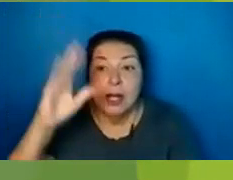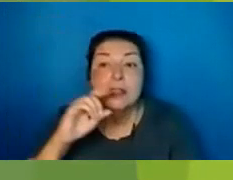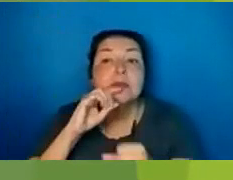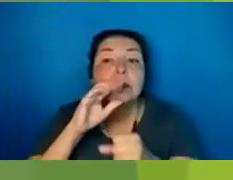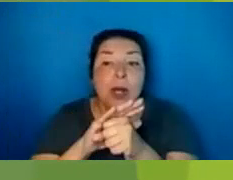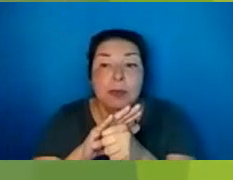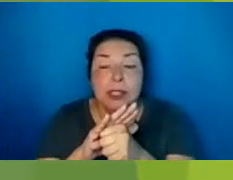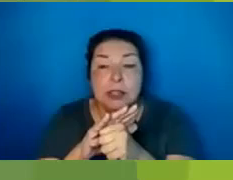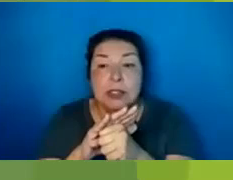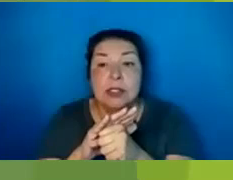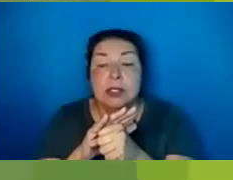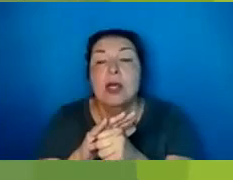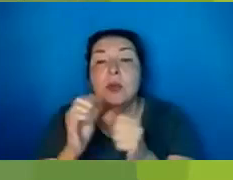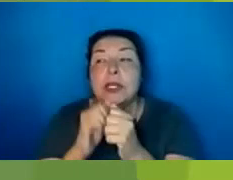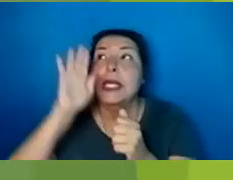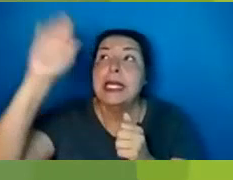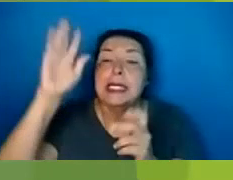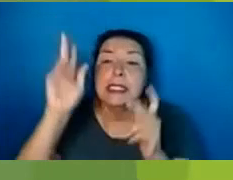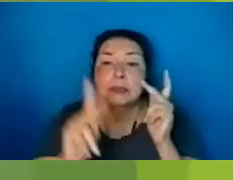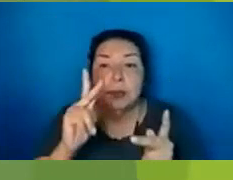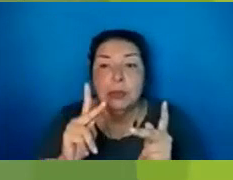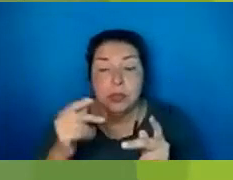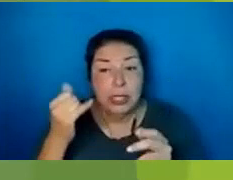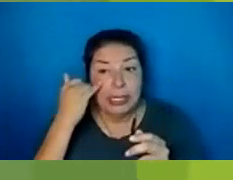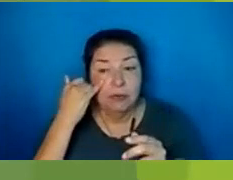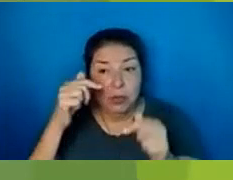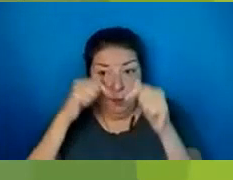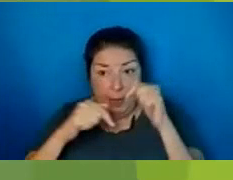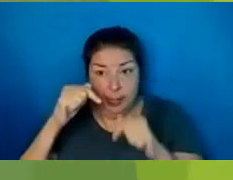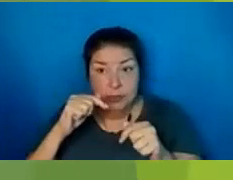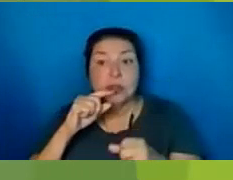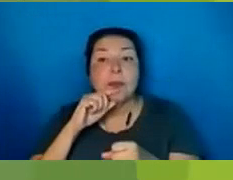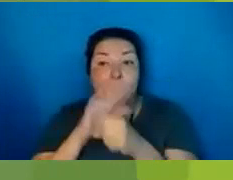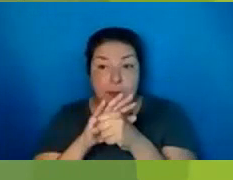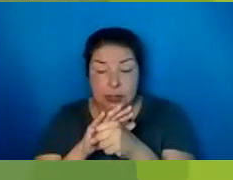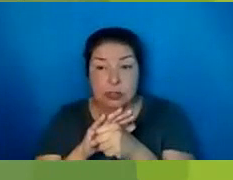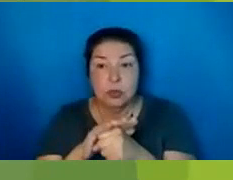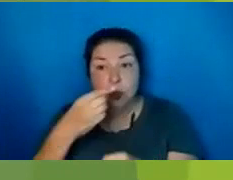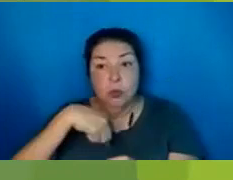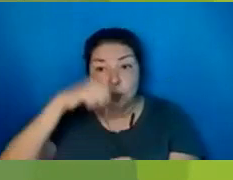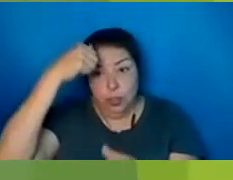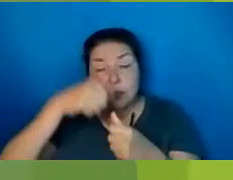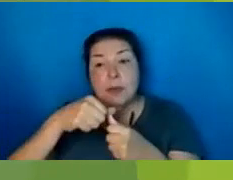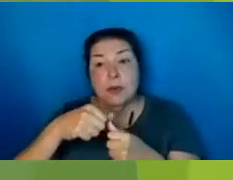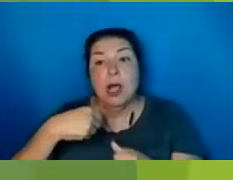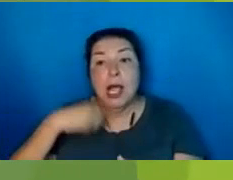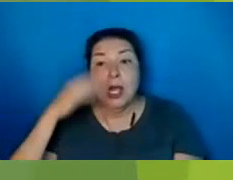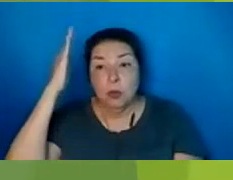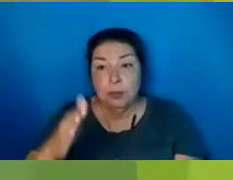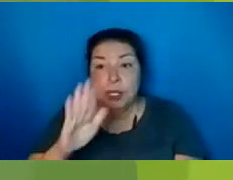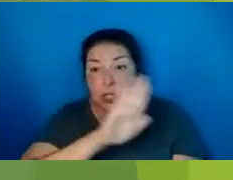people, if we go back to our covenants, we remember, I will be your